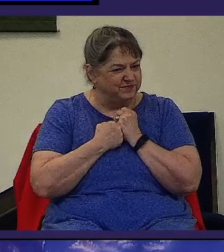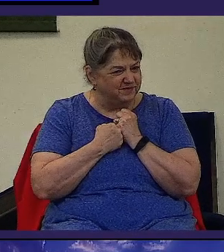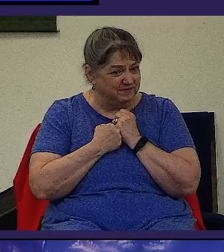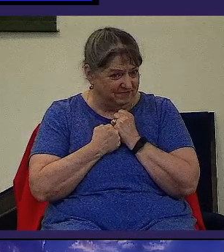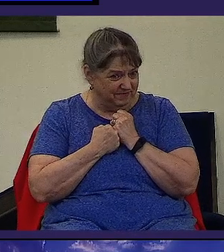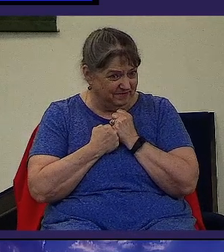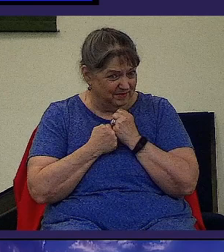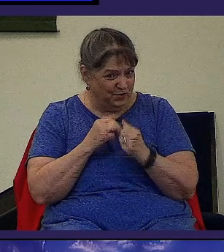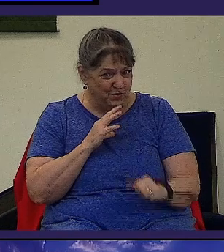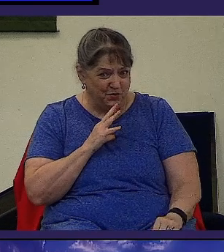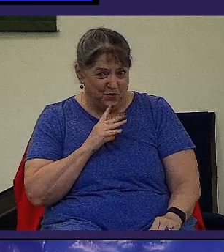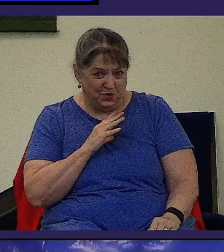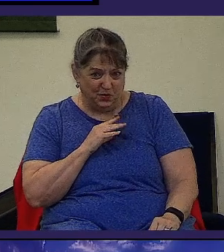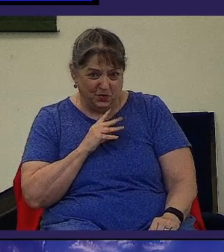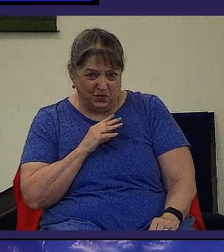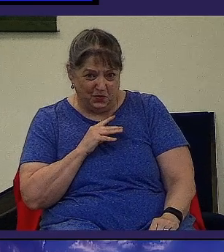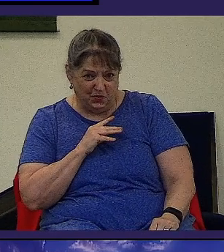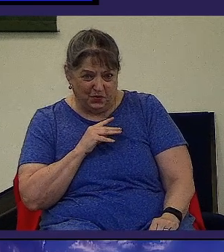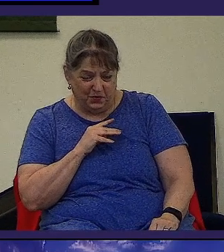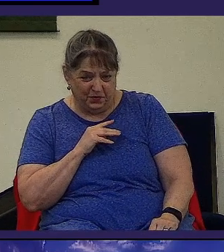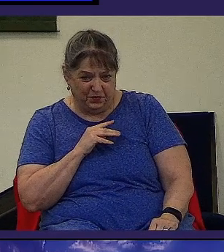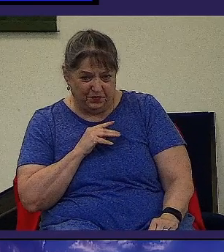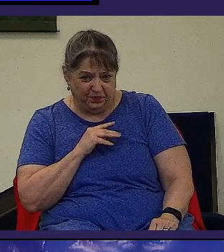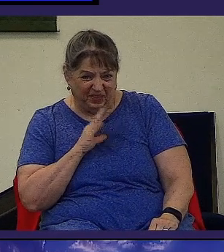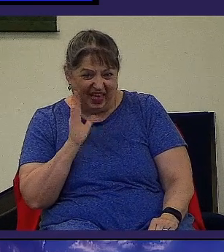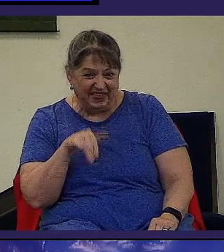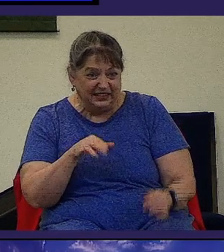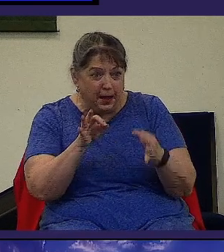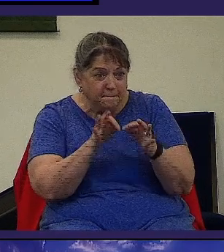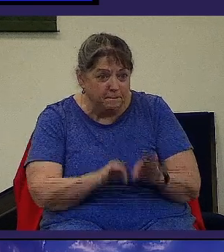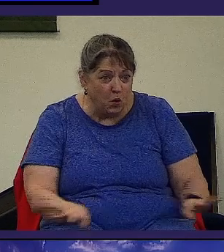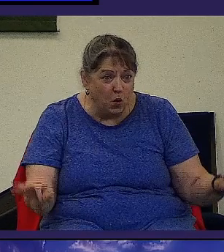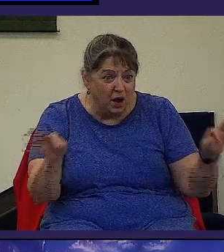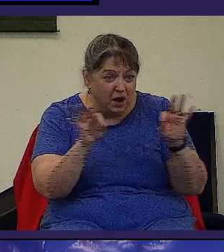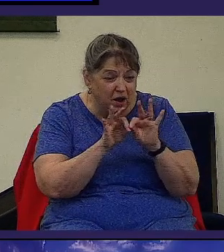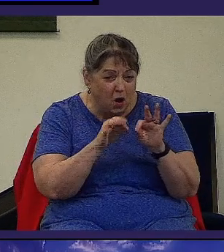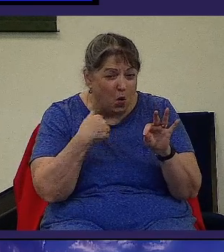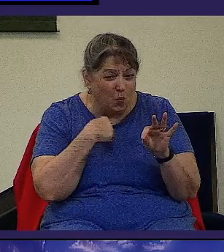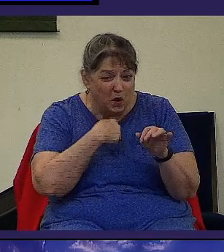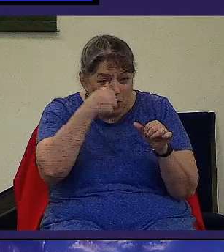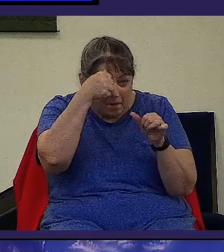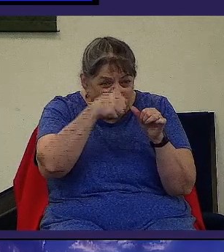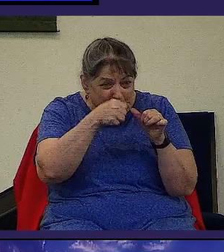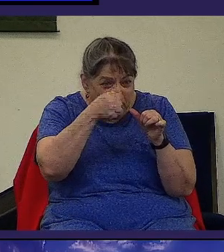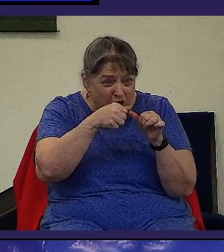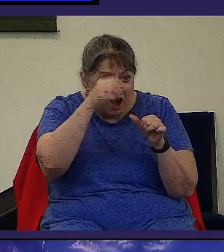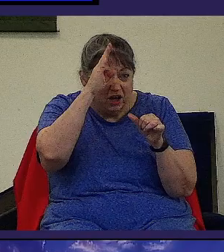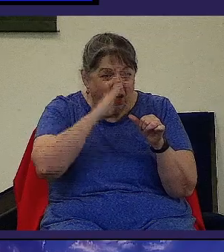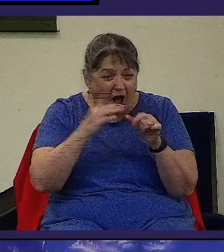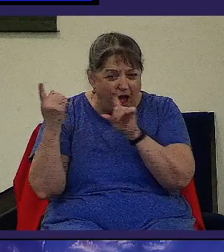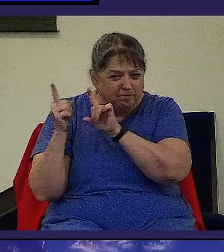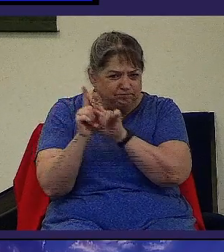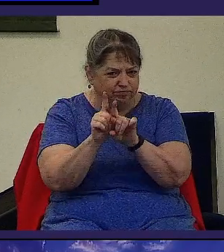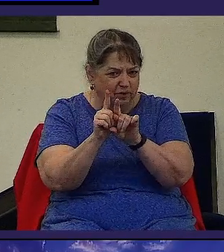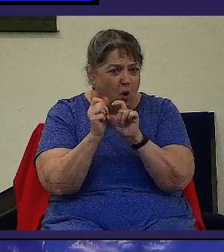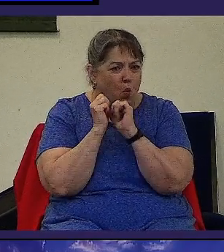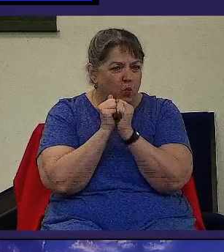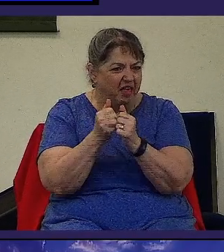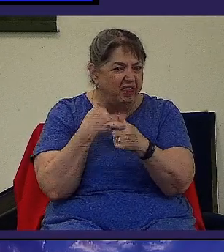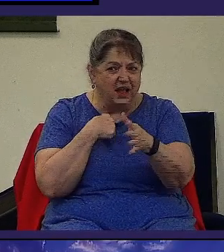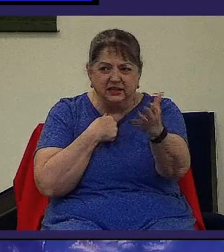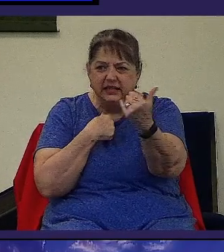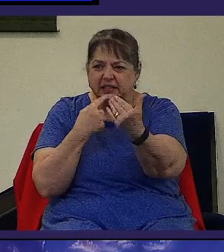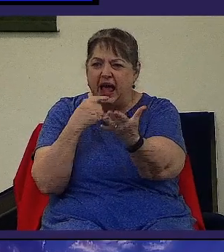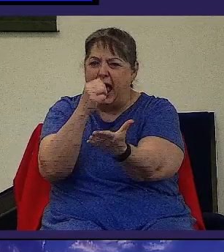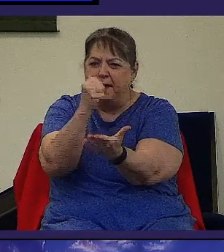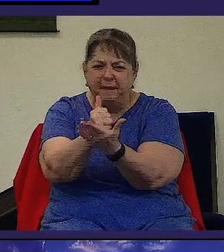and so it is so utterly important that we believe that he's here with us this morning can someone say amen to